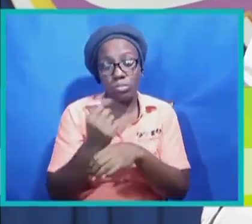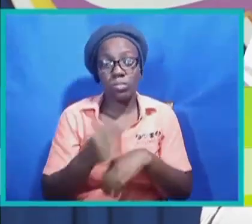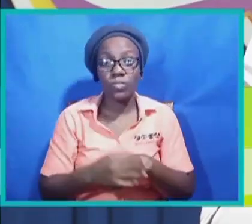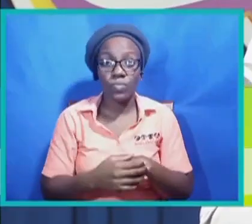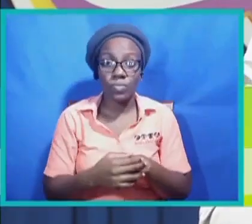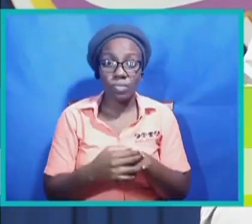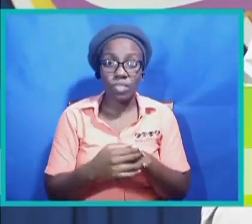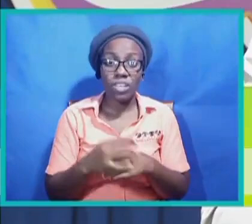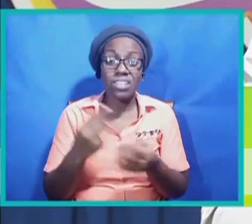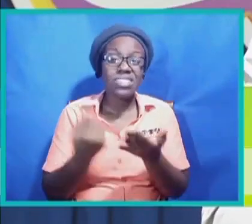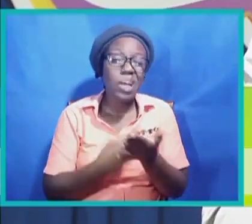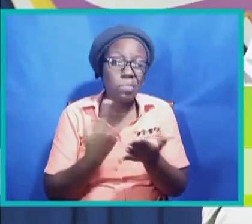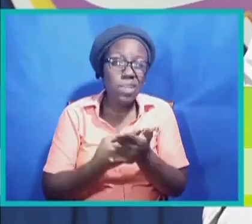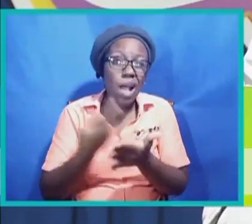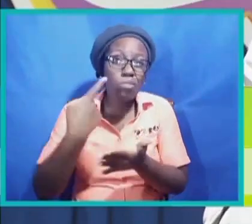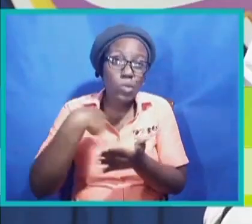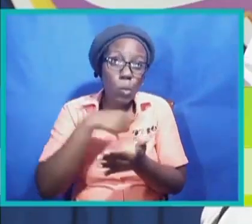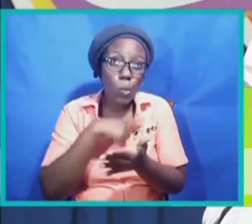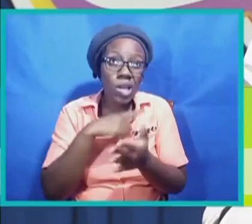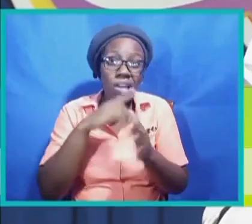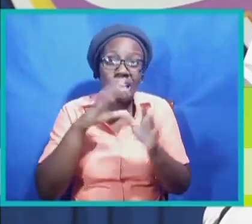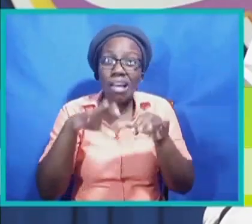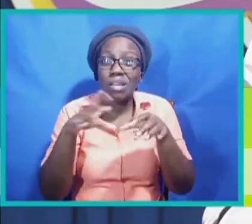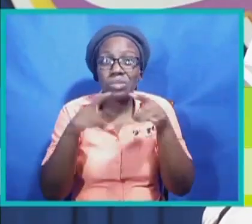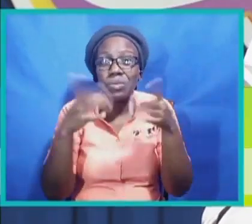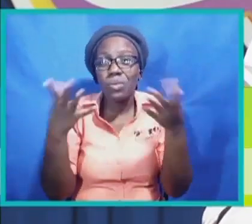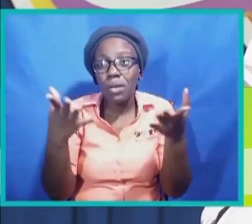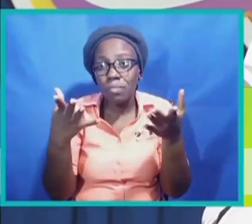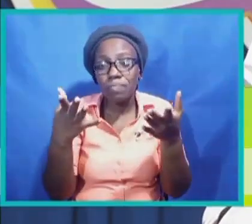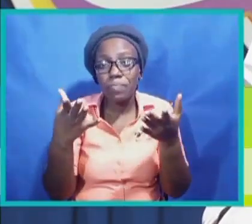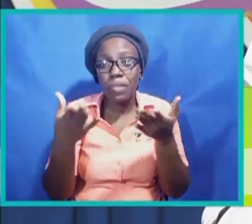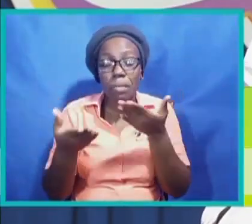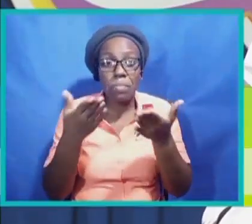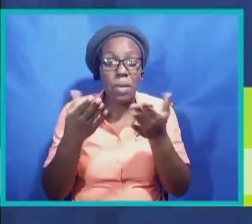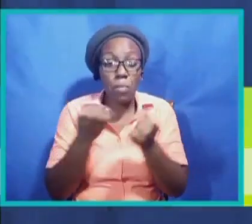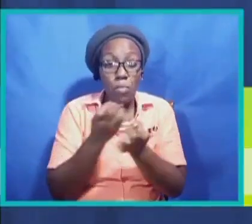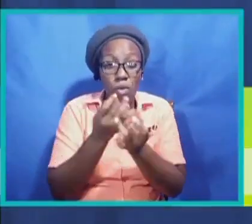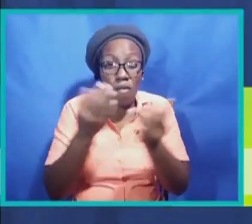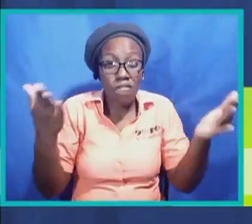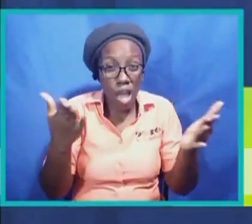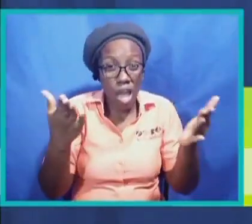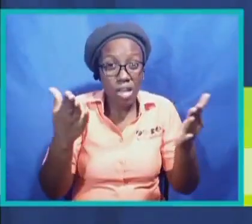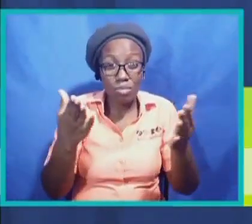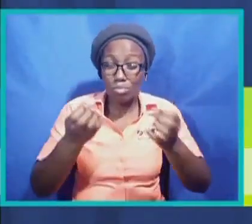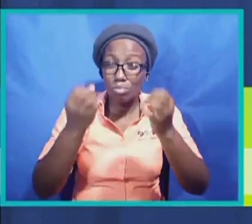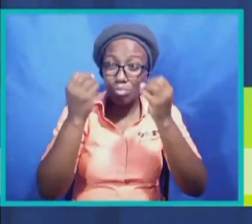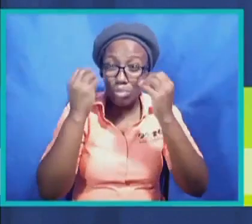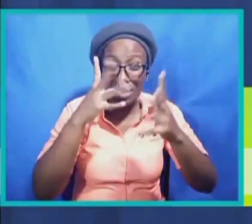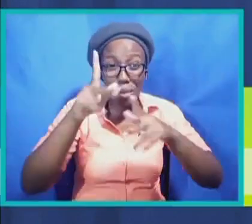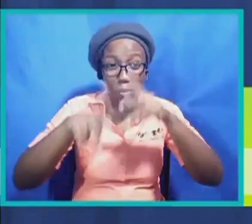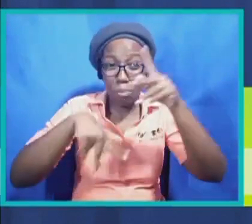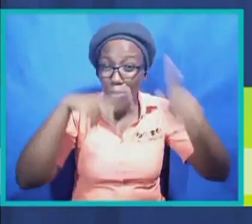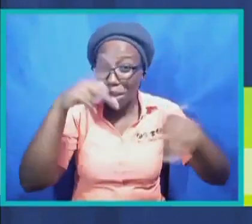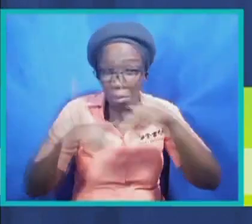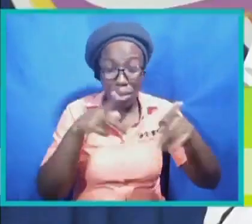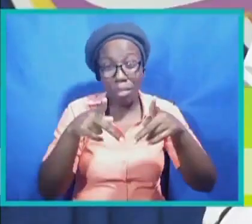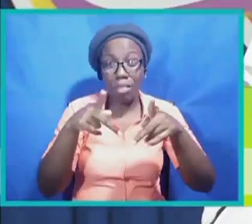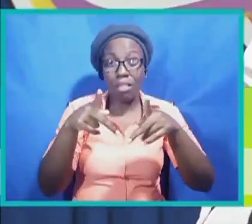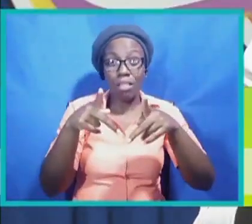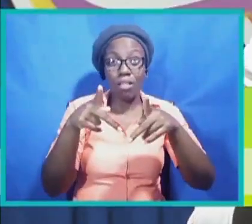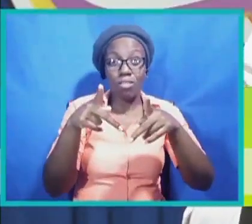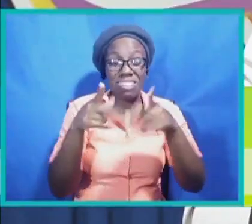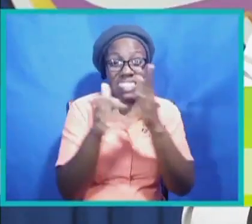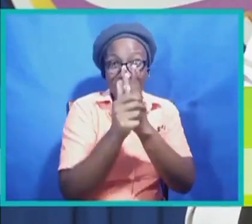graduates for specific occupations, and then you have the brain drain because the economy cannot absorb